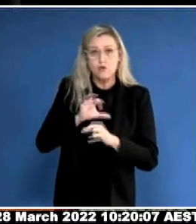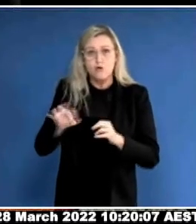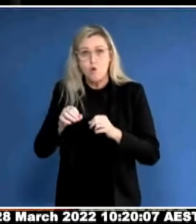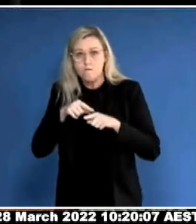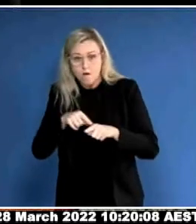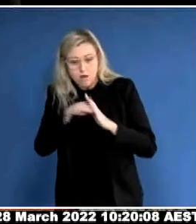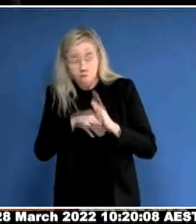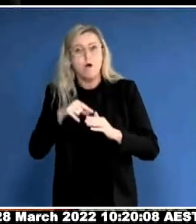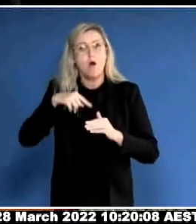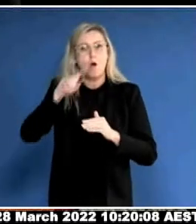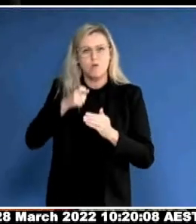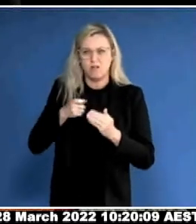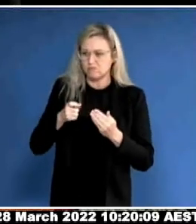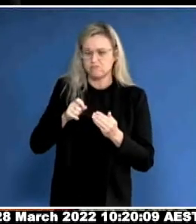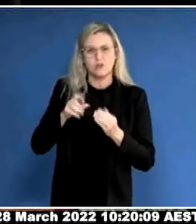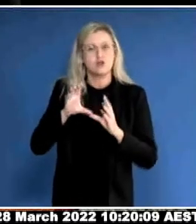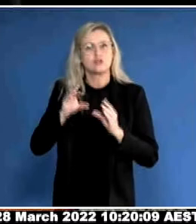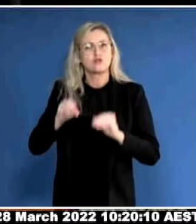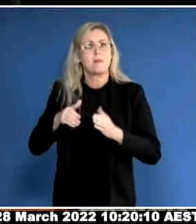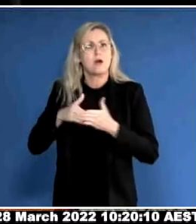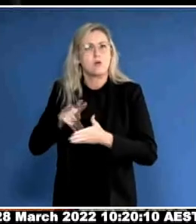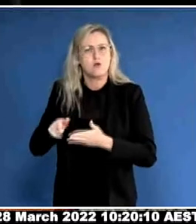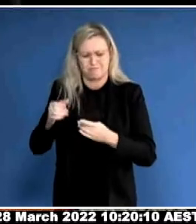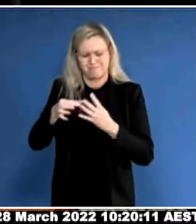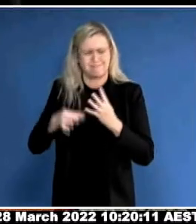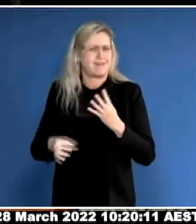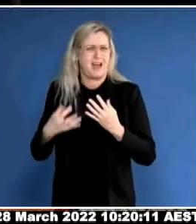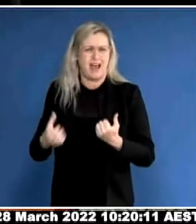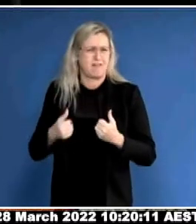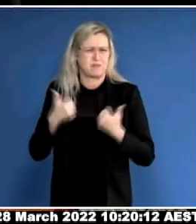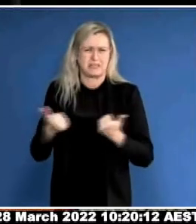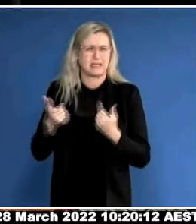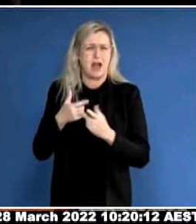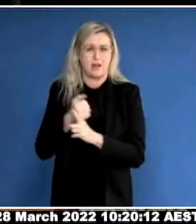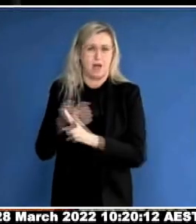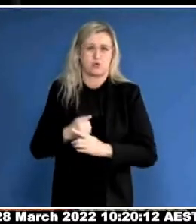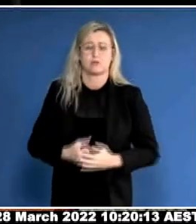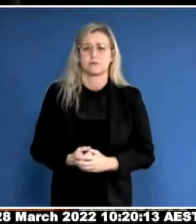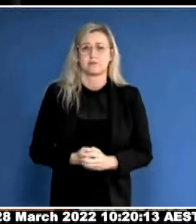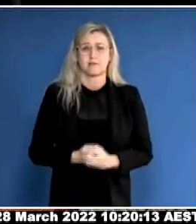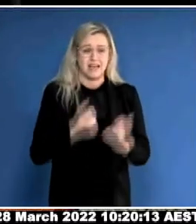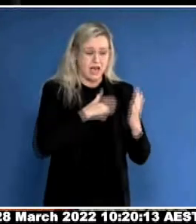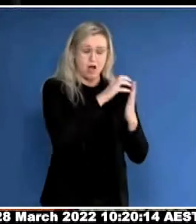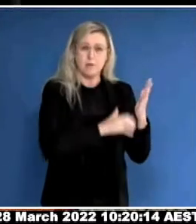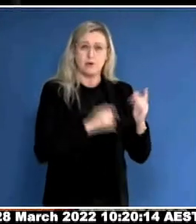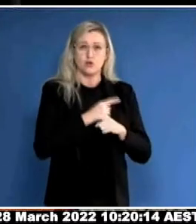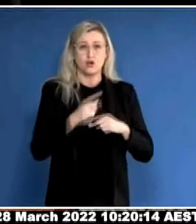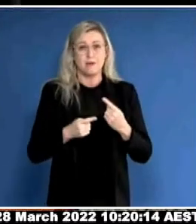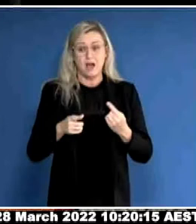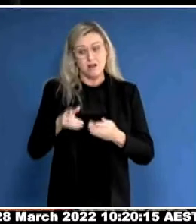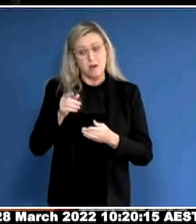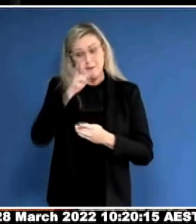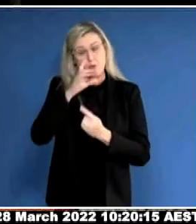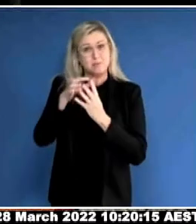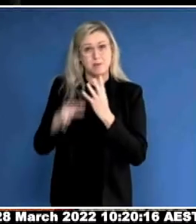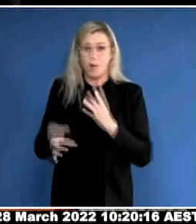The responses to the issues paper also highlighted concerns about the removal of children,